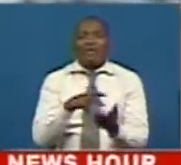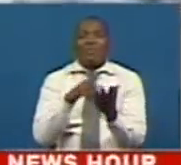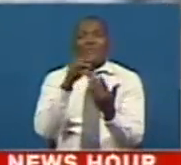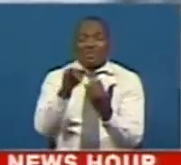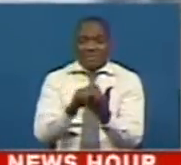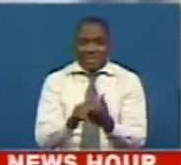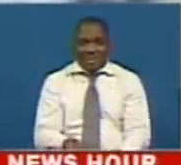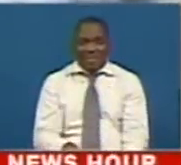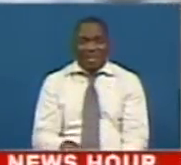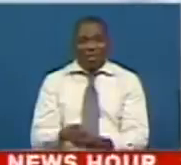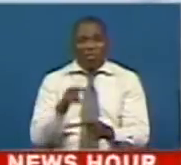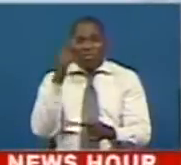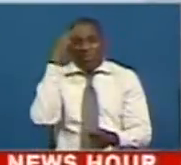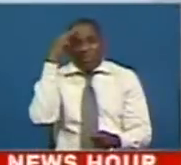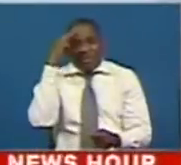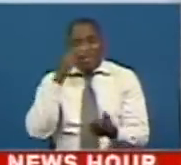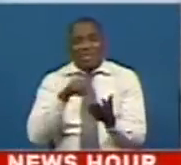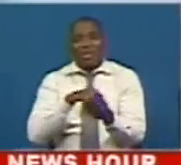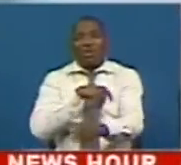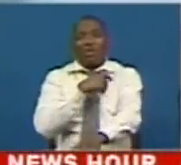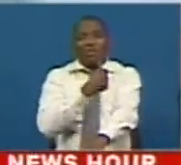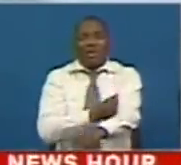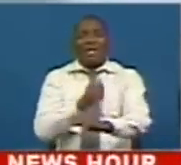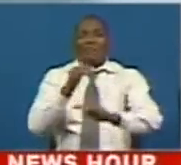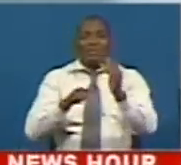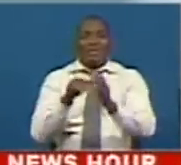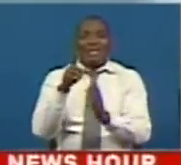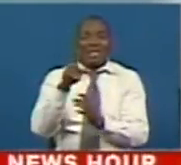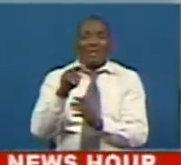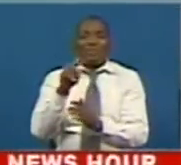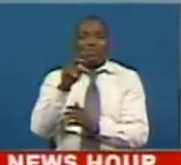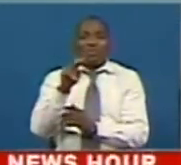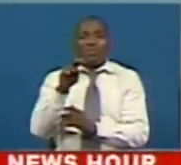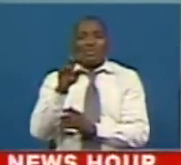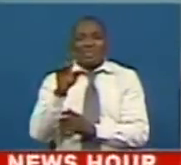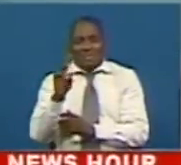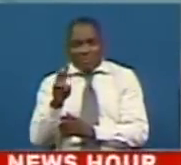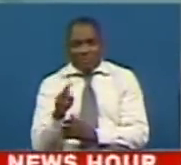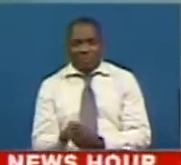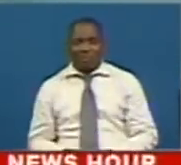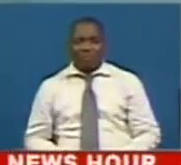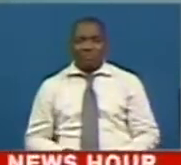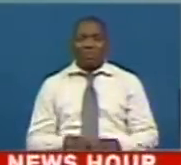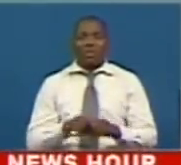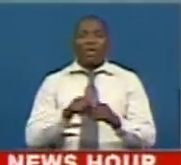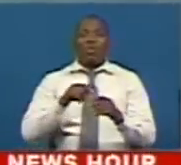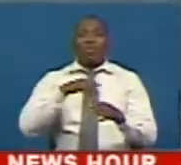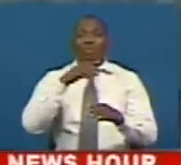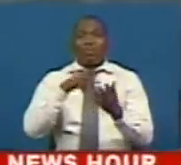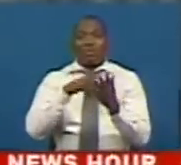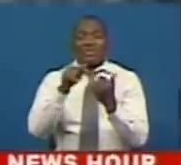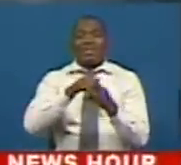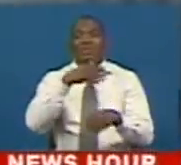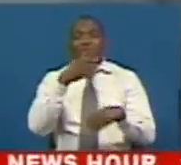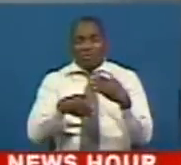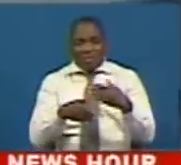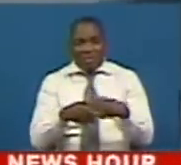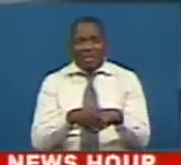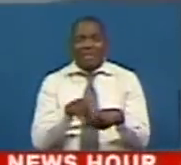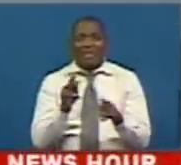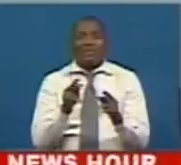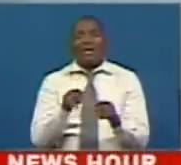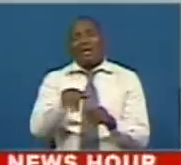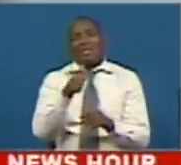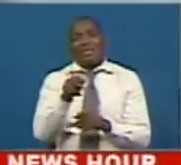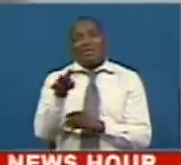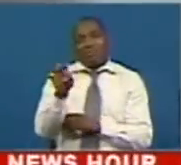Project, a reason the authority constructed a dam in 2007. A completion of the project afforded an